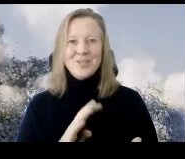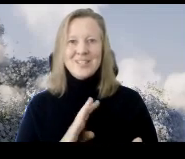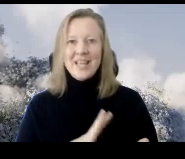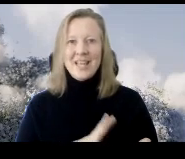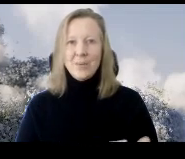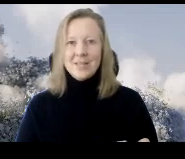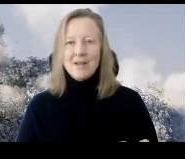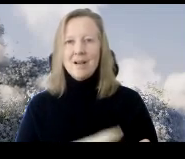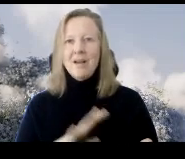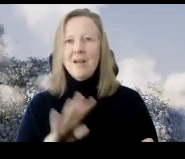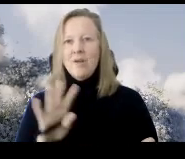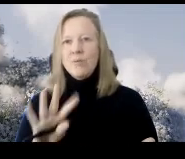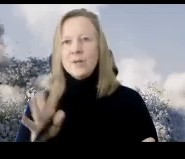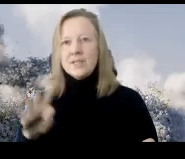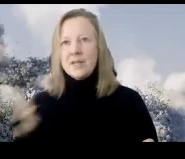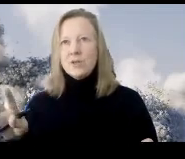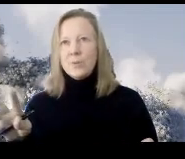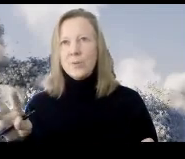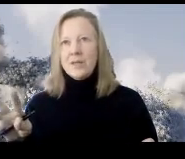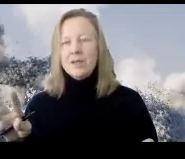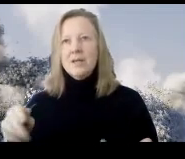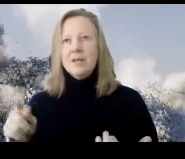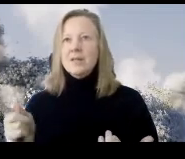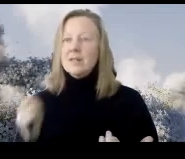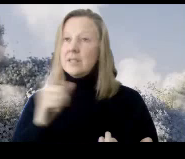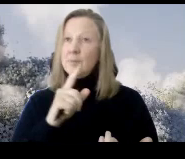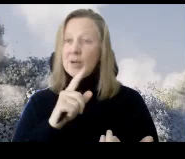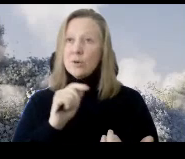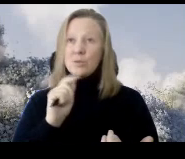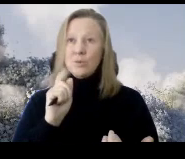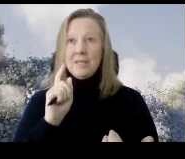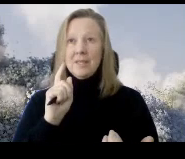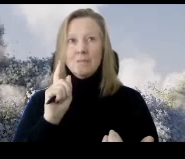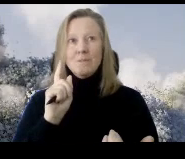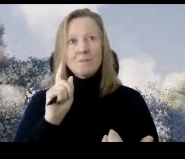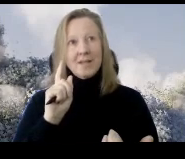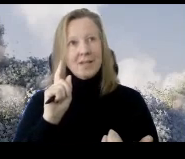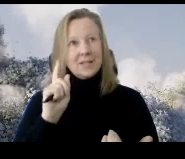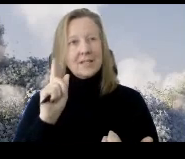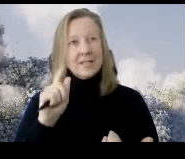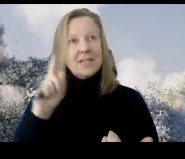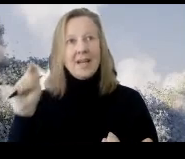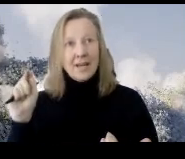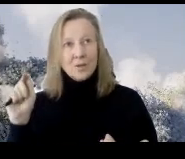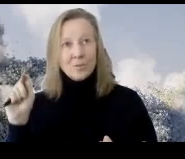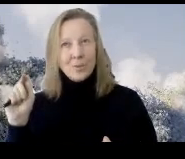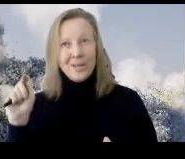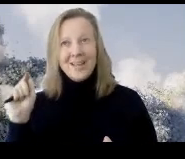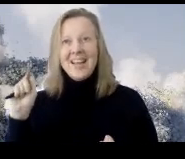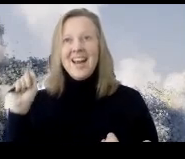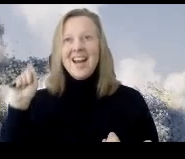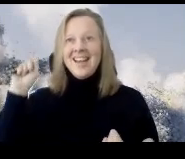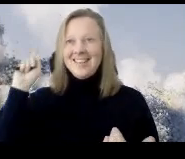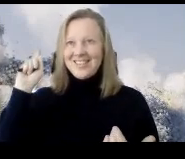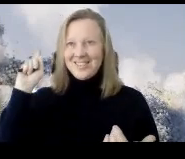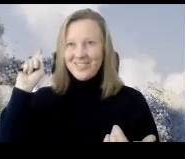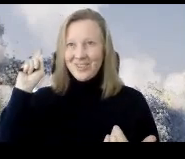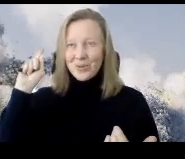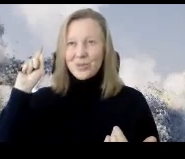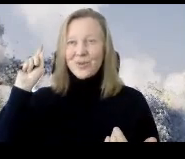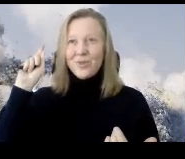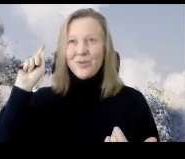course. So it's 8 weeks long, 4 to 6 hours per week. The CELBAN course would be, I think it's 6 to 8 hours per week. And